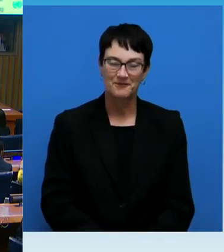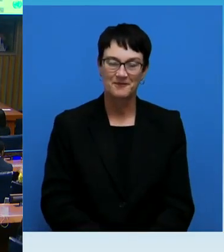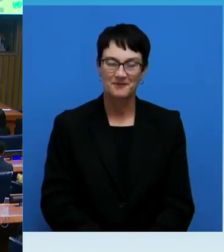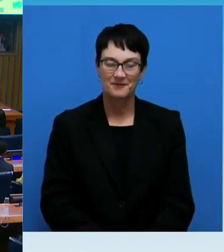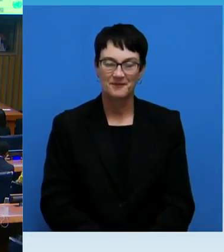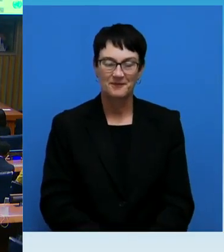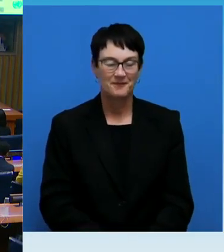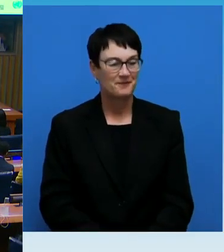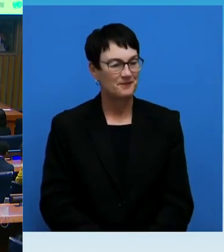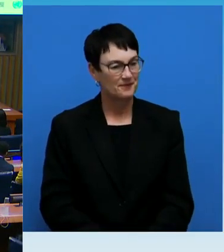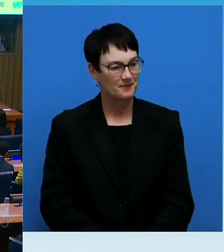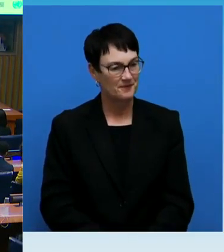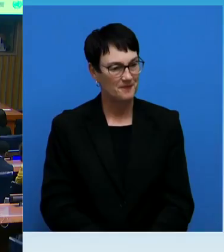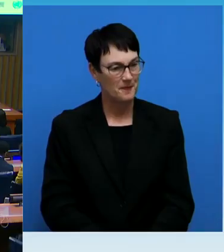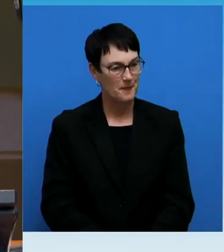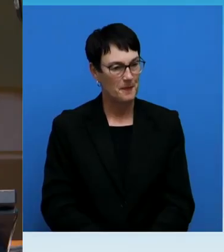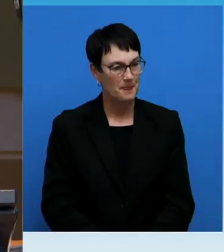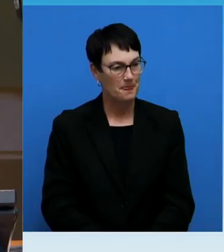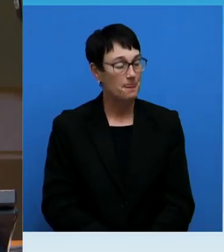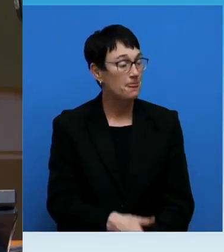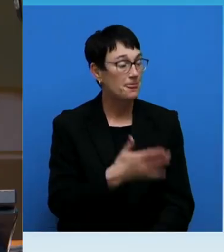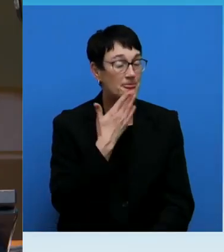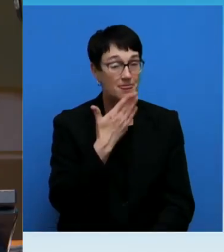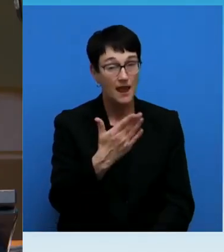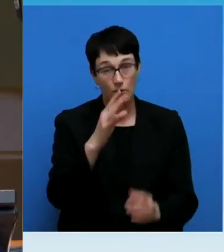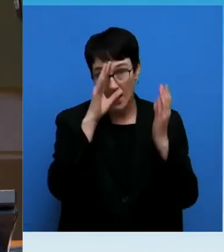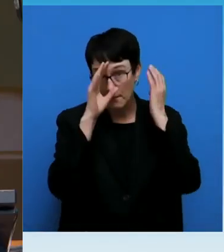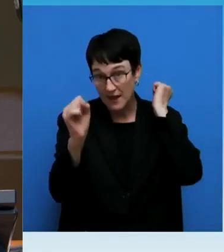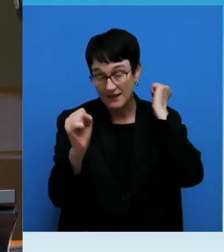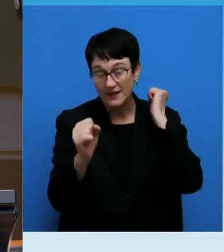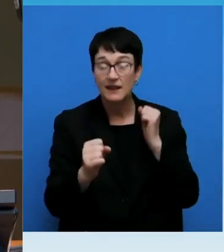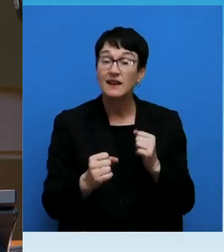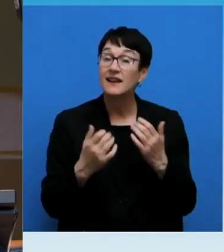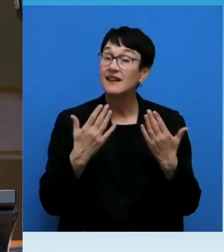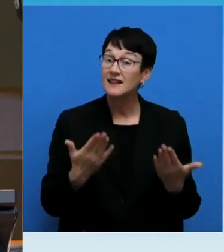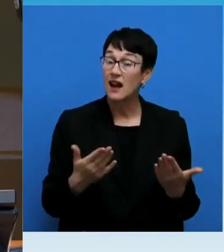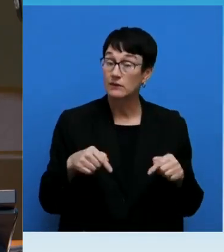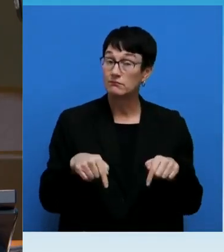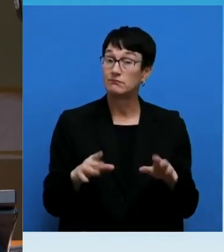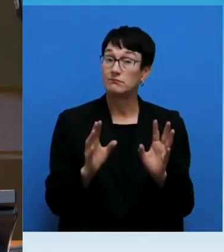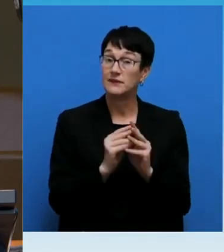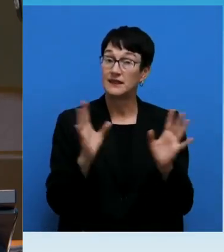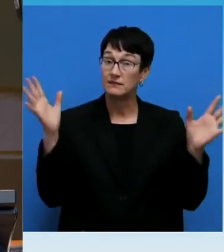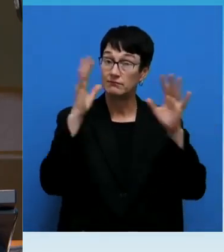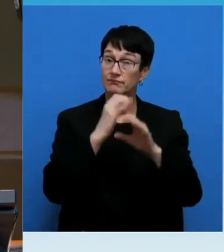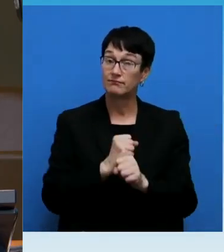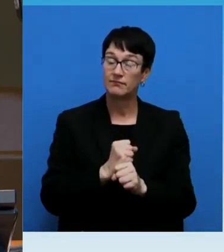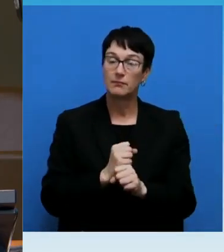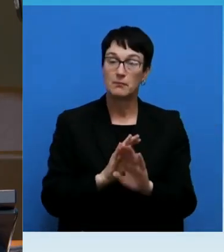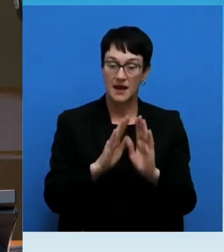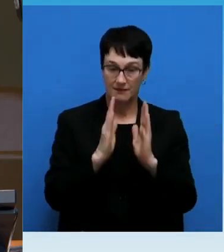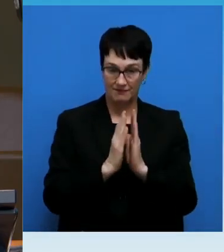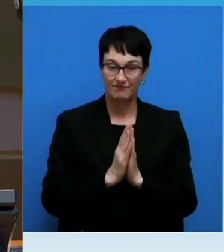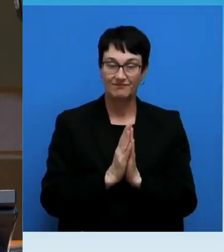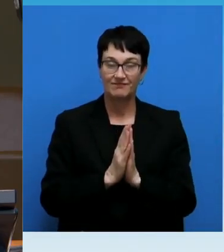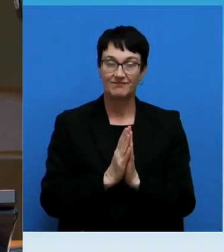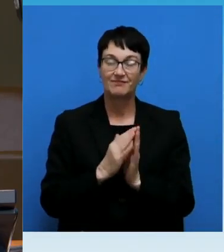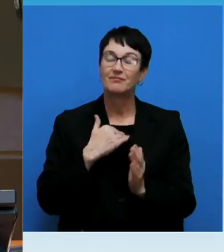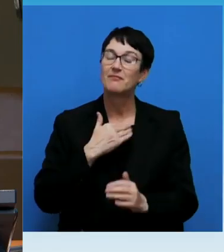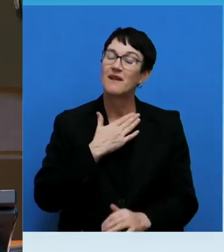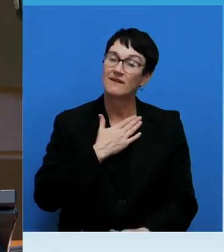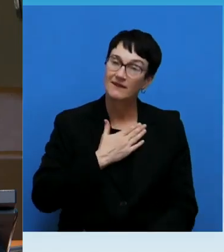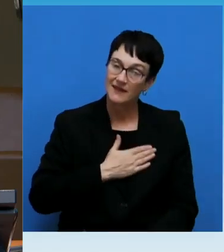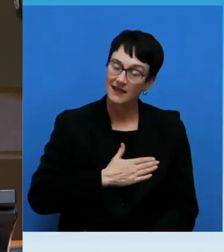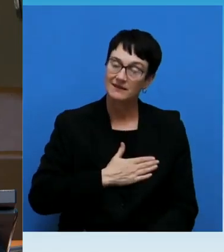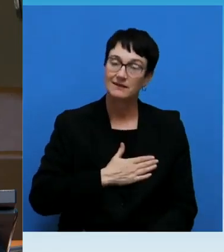Thank you, Ambassador. And this brings our session to an official close, but please allow me to extend my deepest gratitude